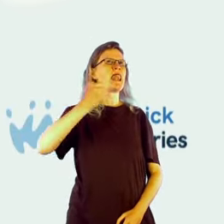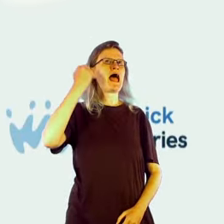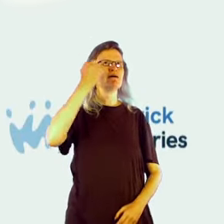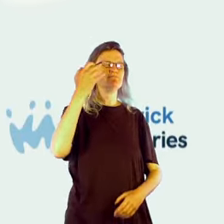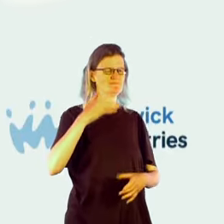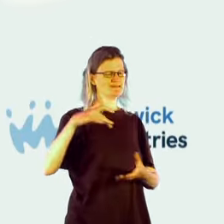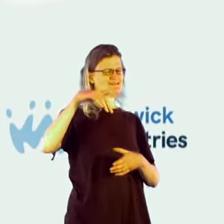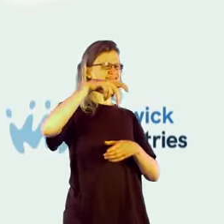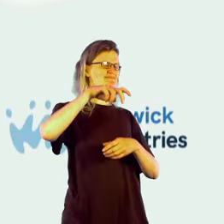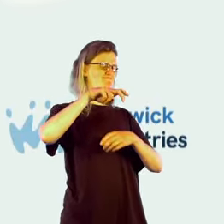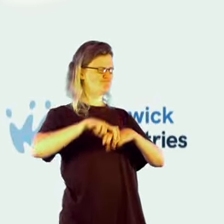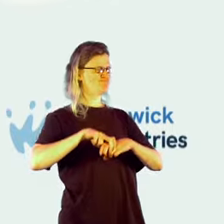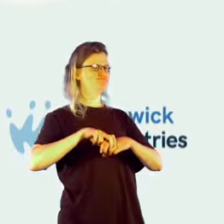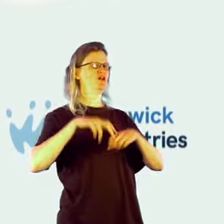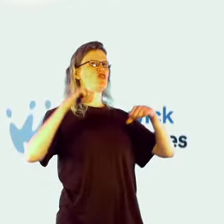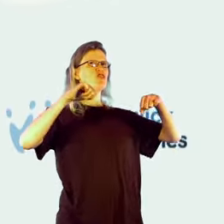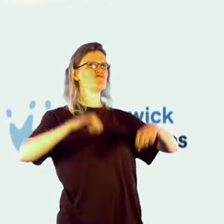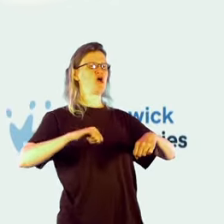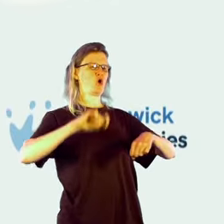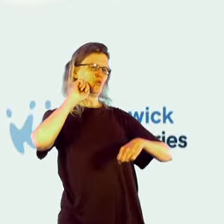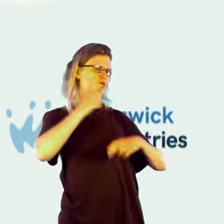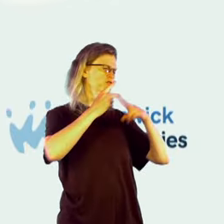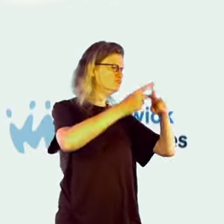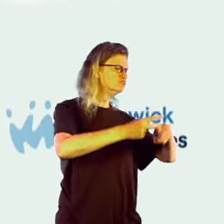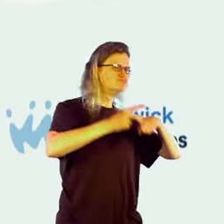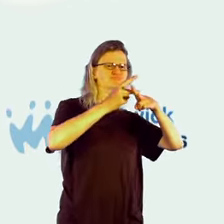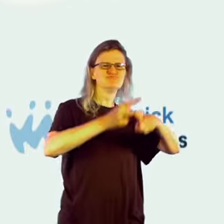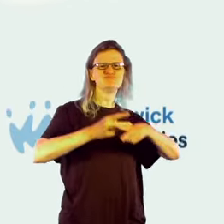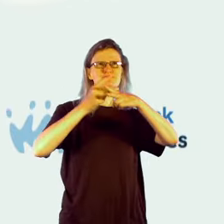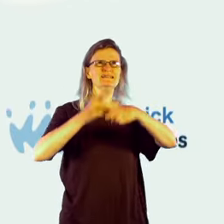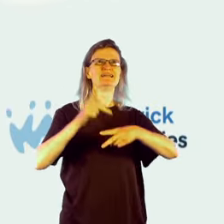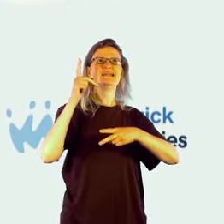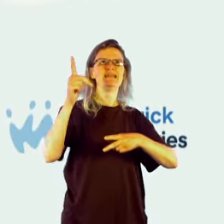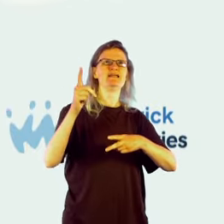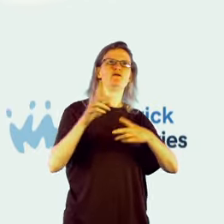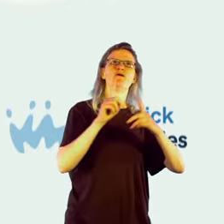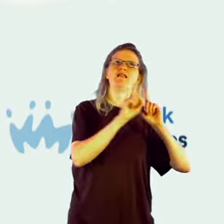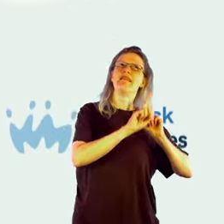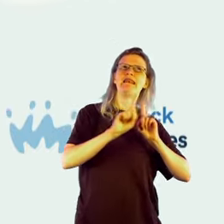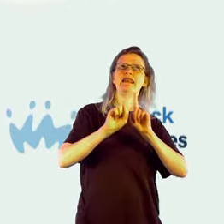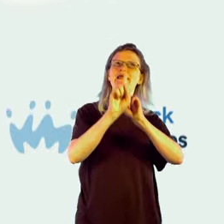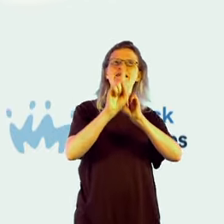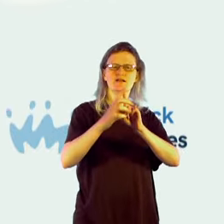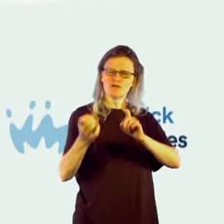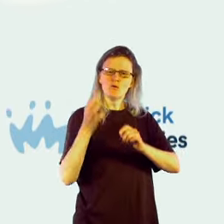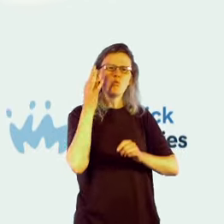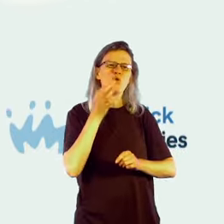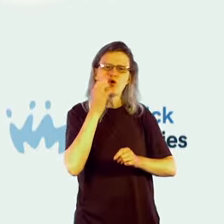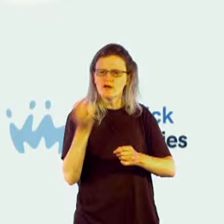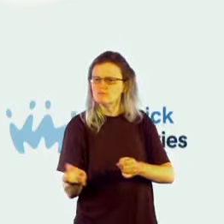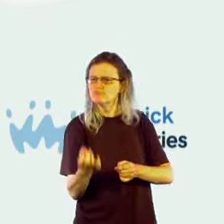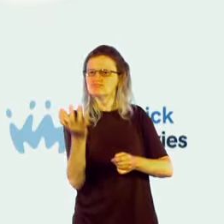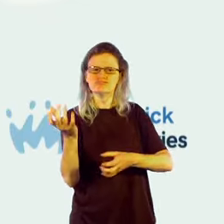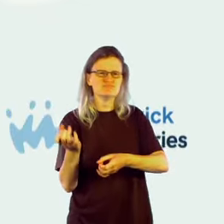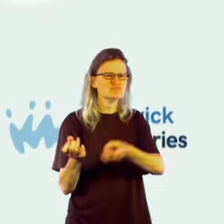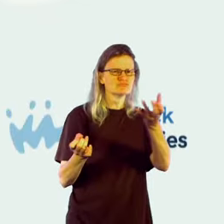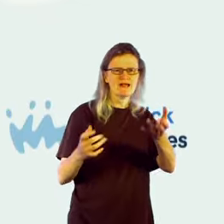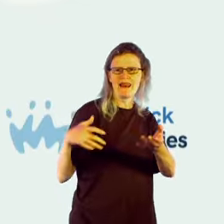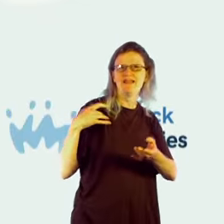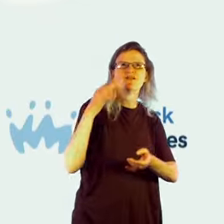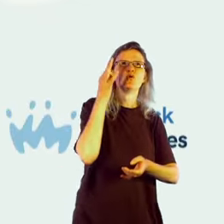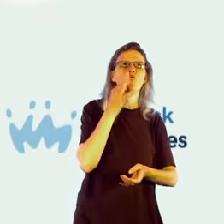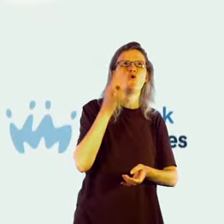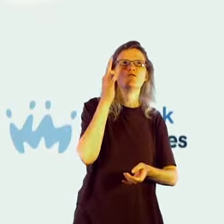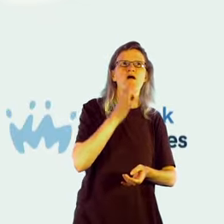of the throne will be their shepherd. He will lead them to springs of living water, and God